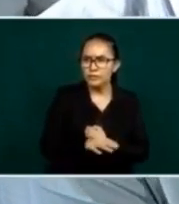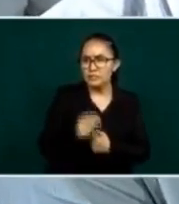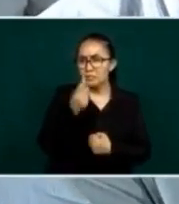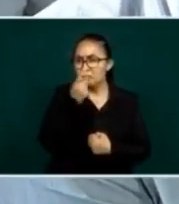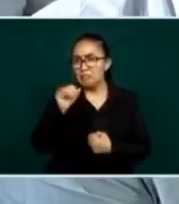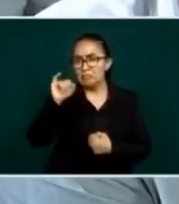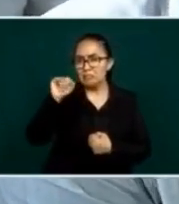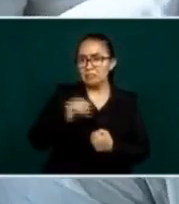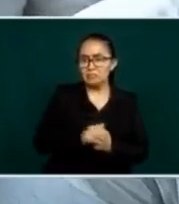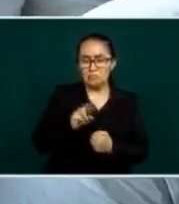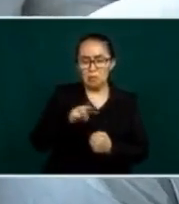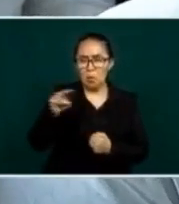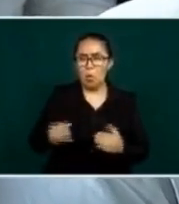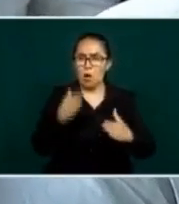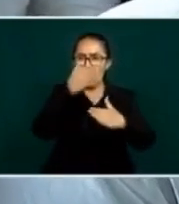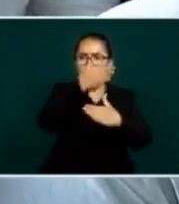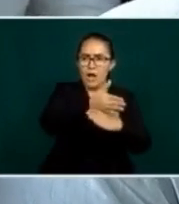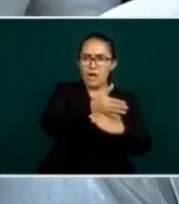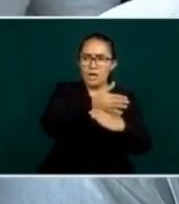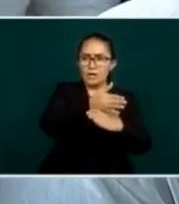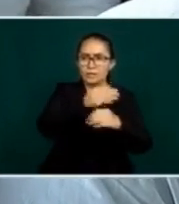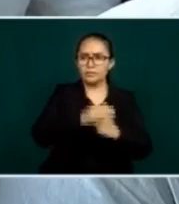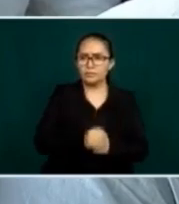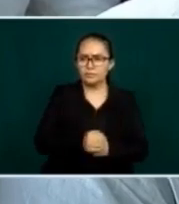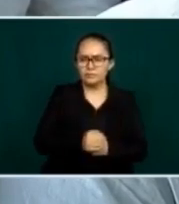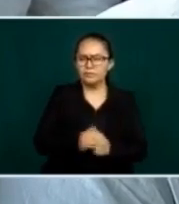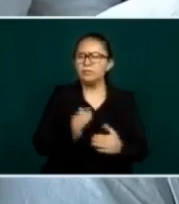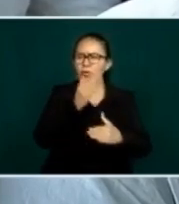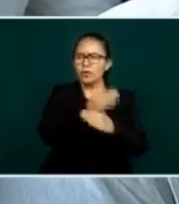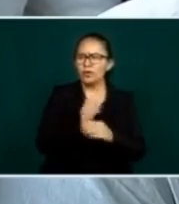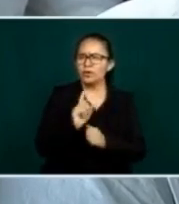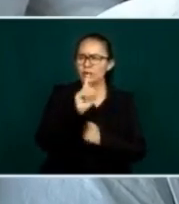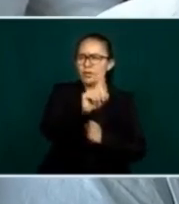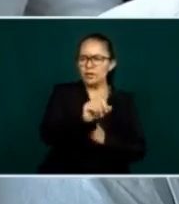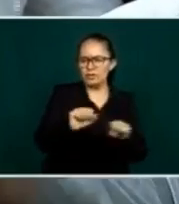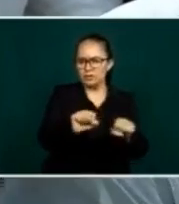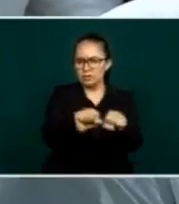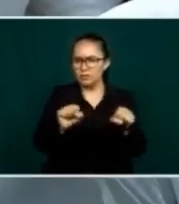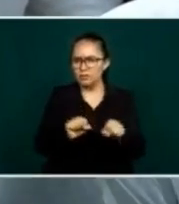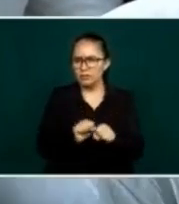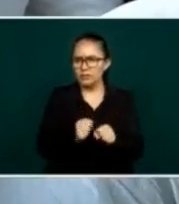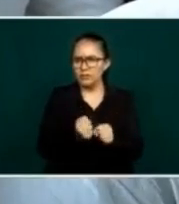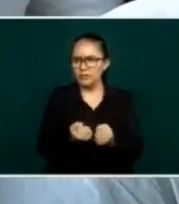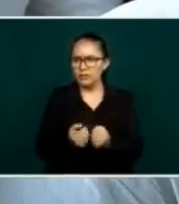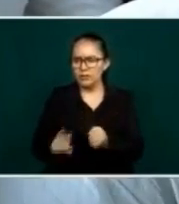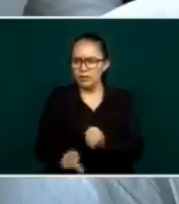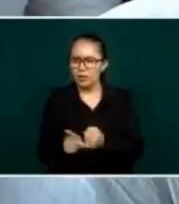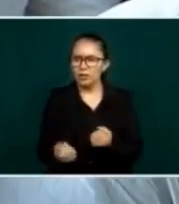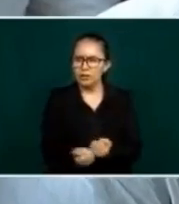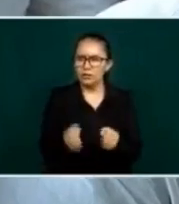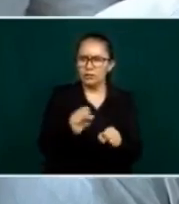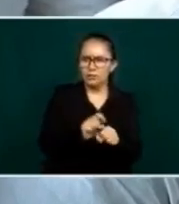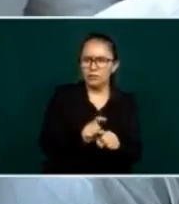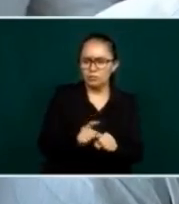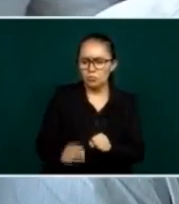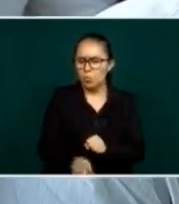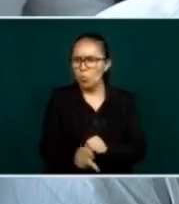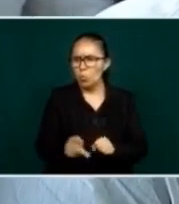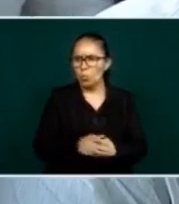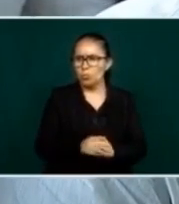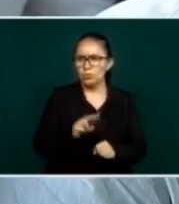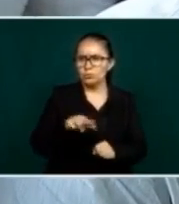They've invited someone to come and look at the problem, and he never came because he lives in